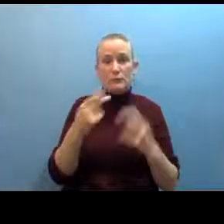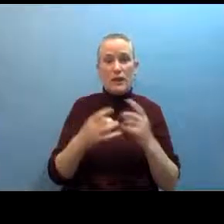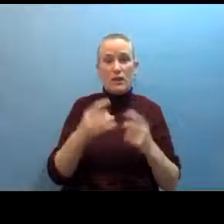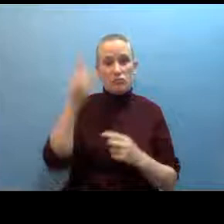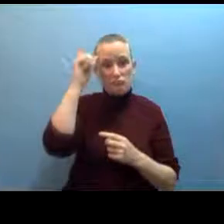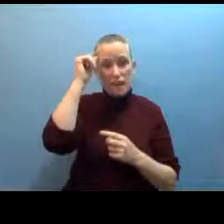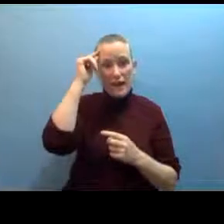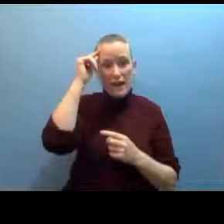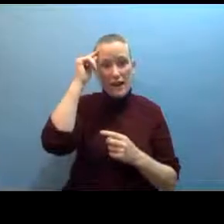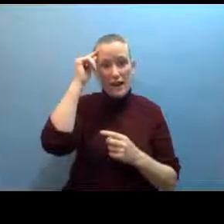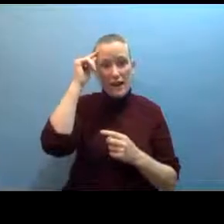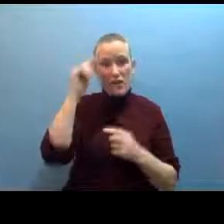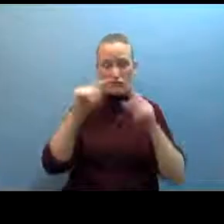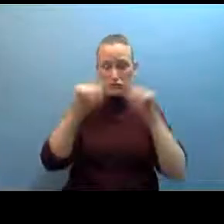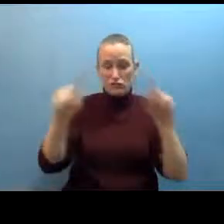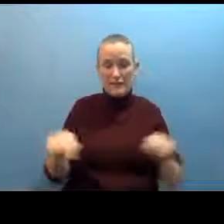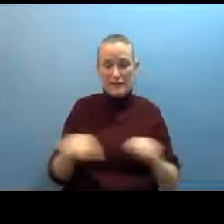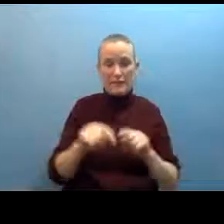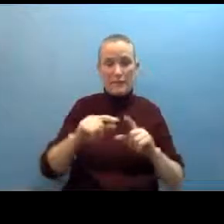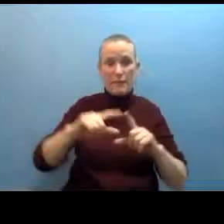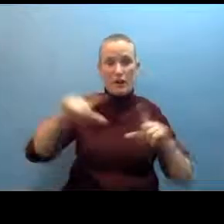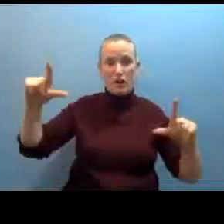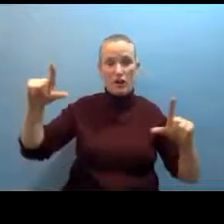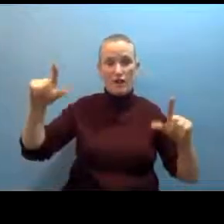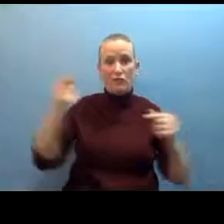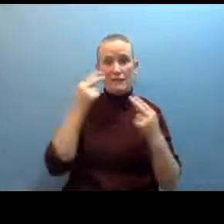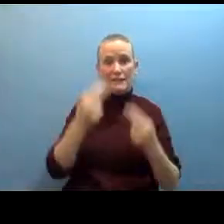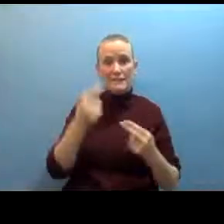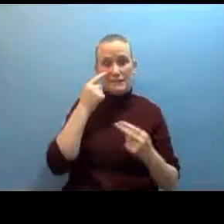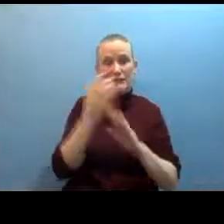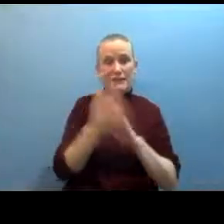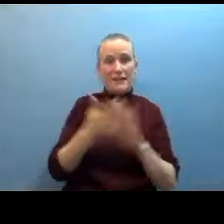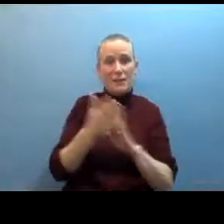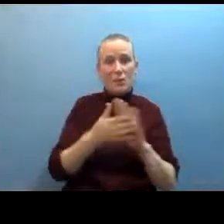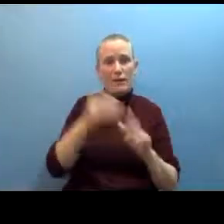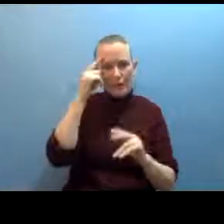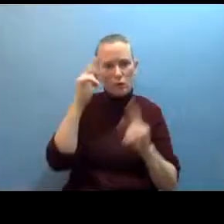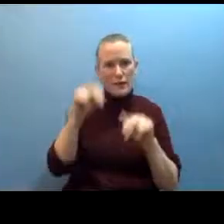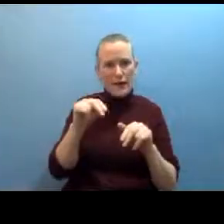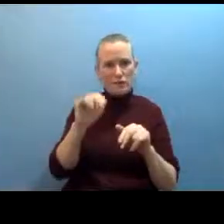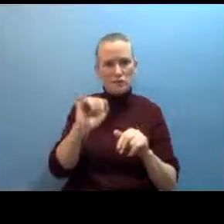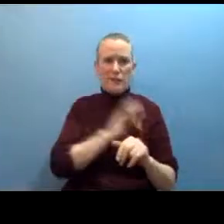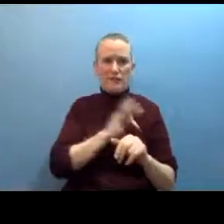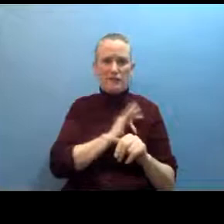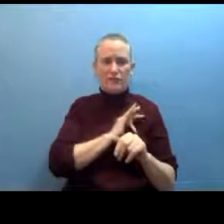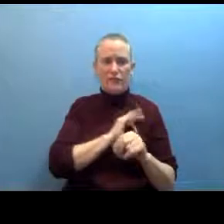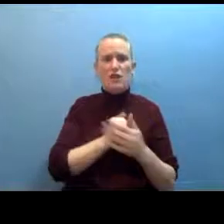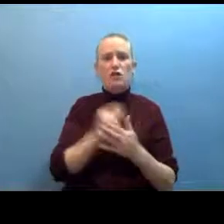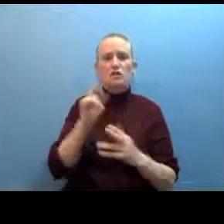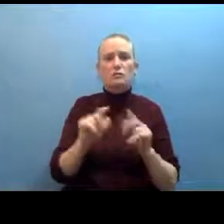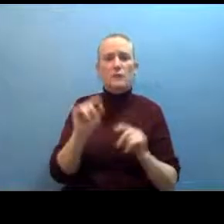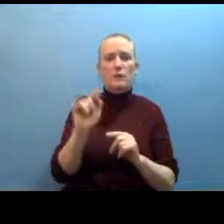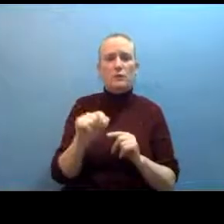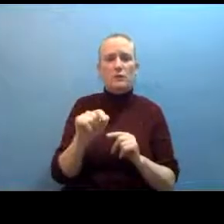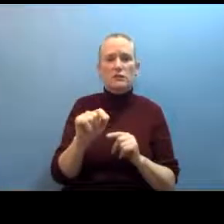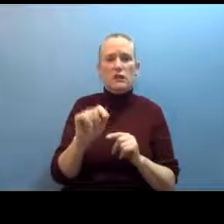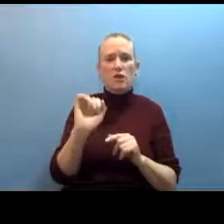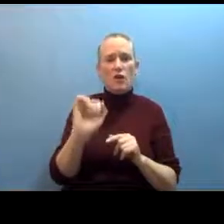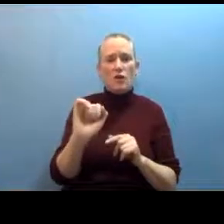so you need to look at her signing a little bit more clearly, we think you can do that on your screen. There should be a button on her